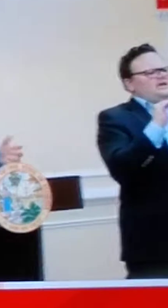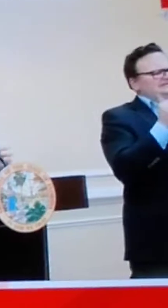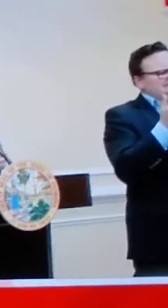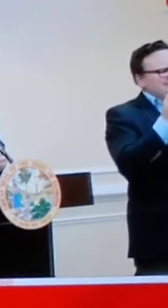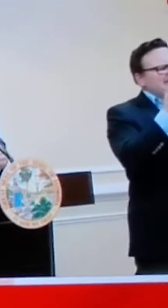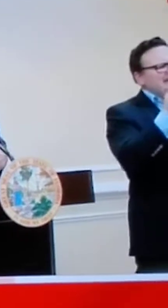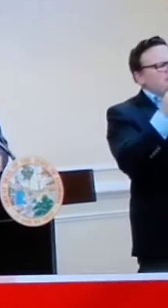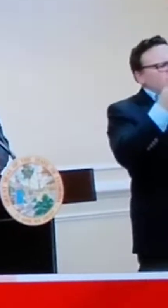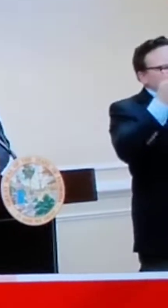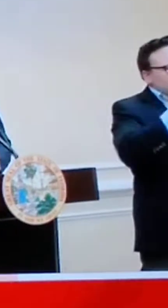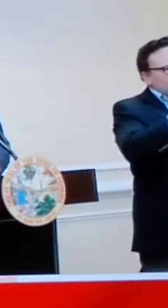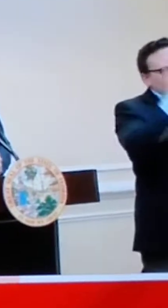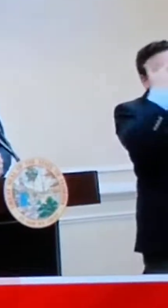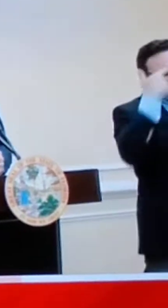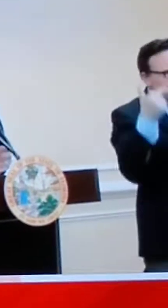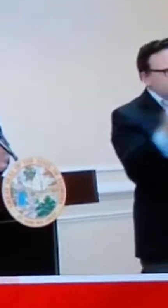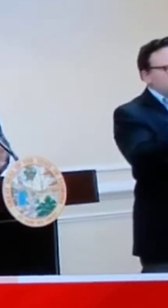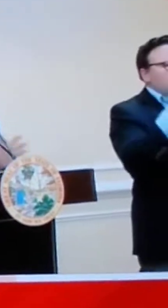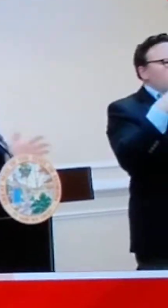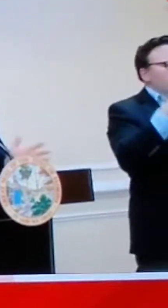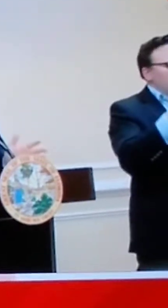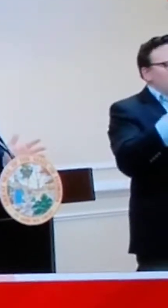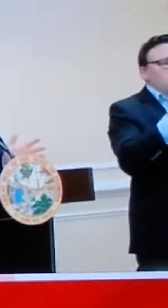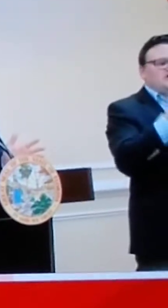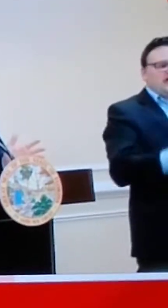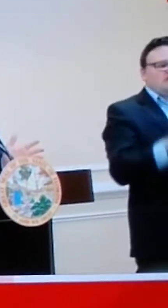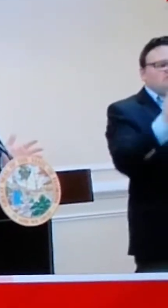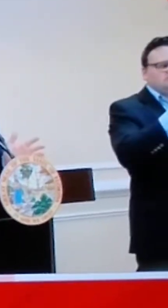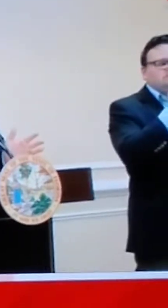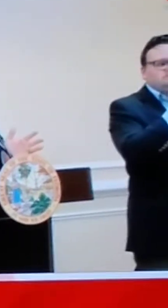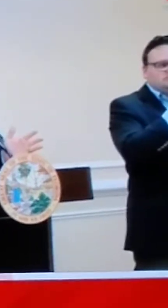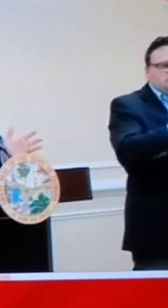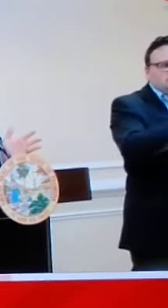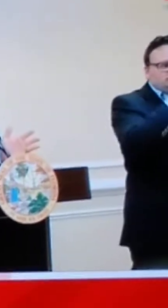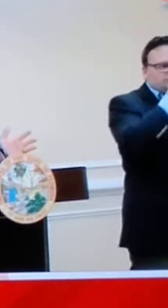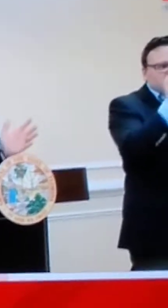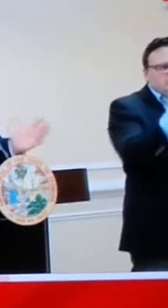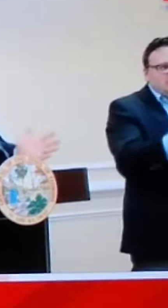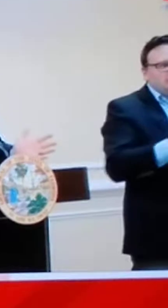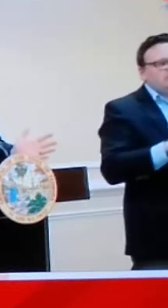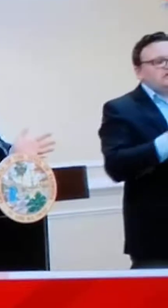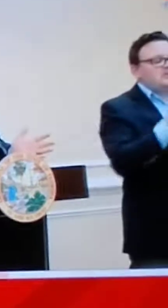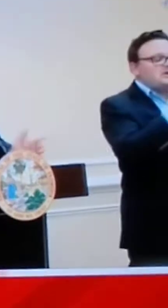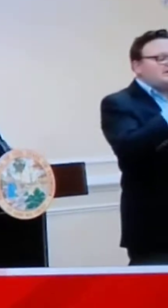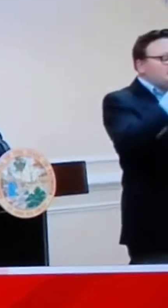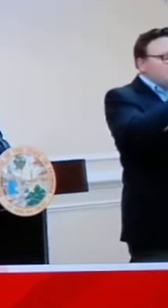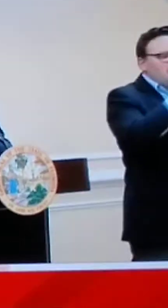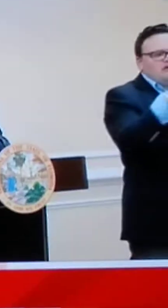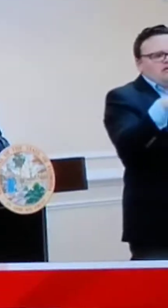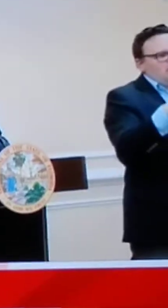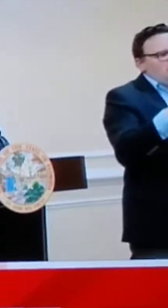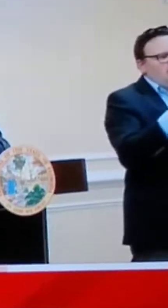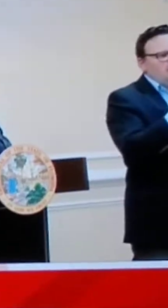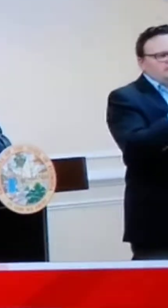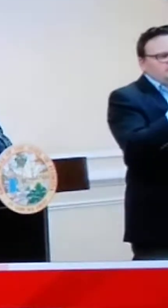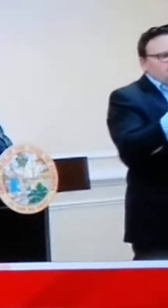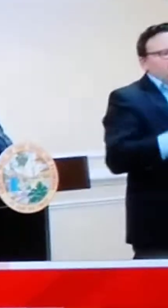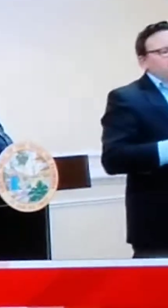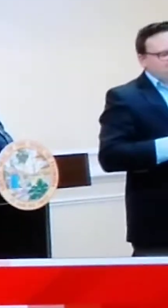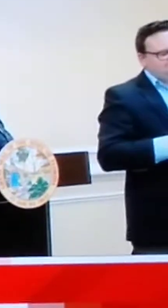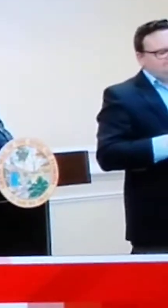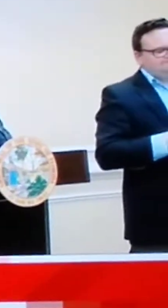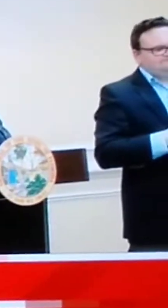to go further if they want to, but also recognizes that we do have some areas where we haven't seen this yet. Bars